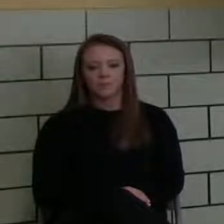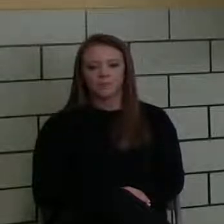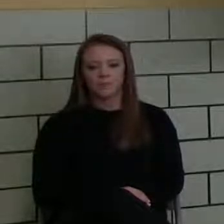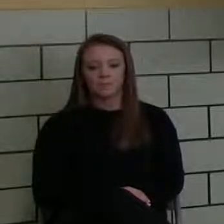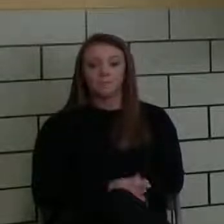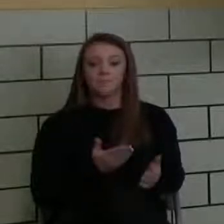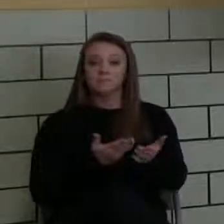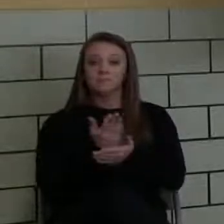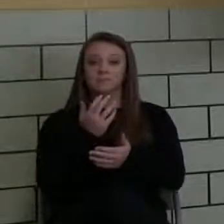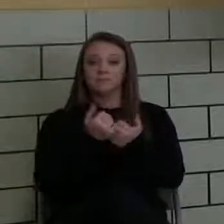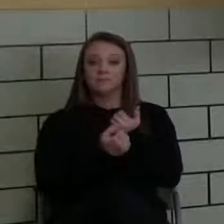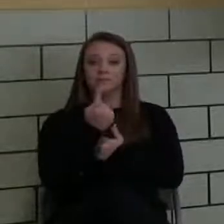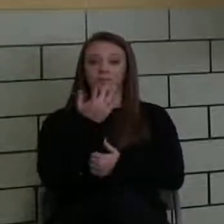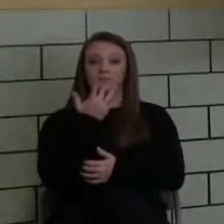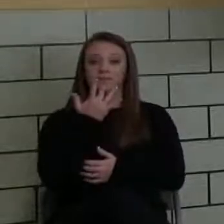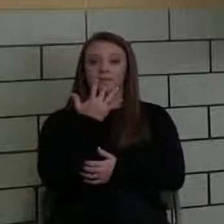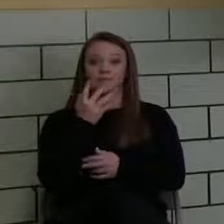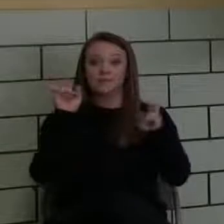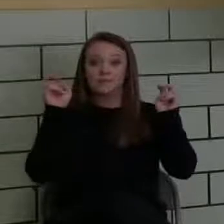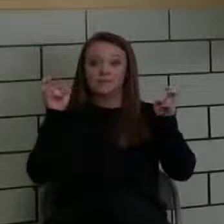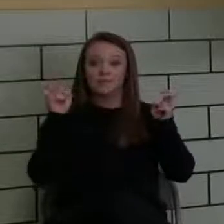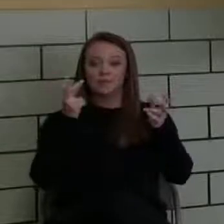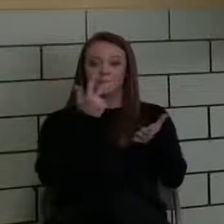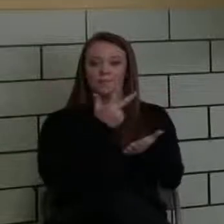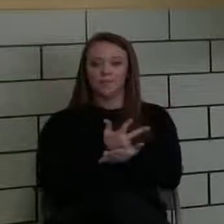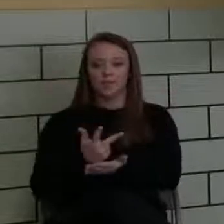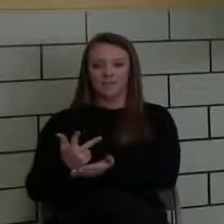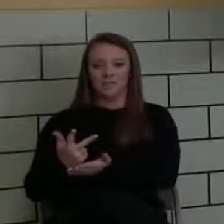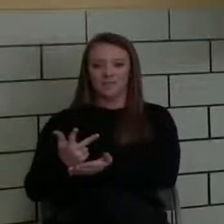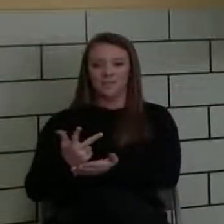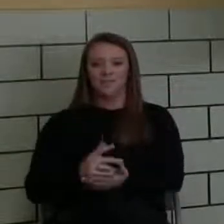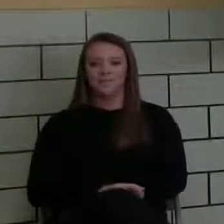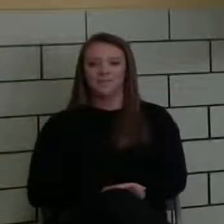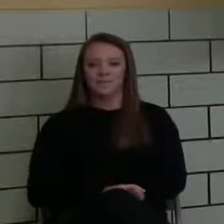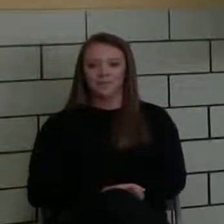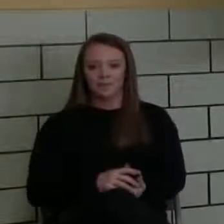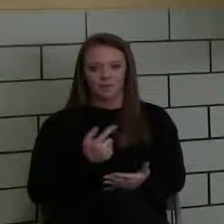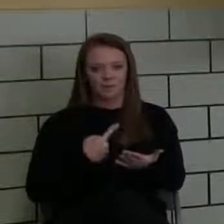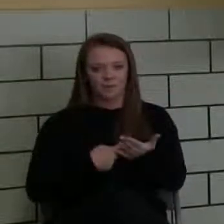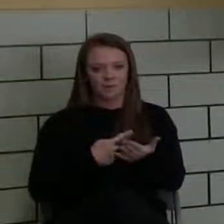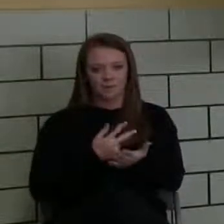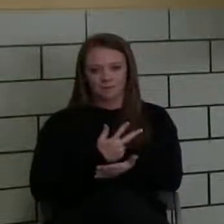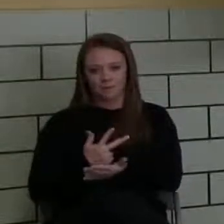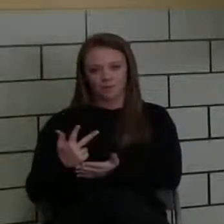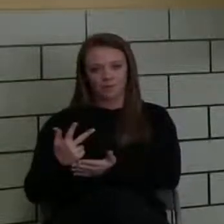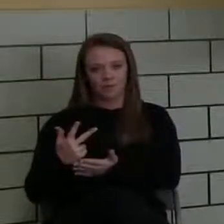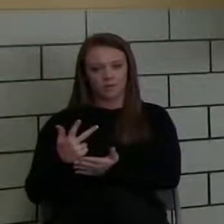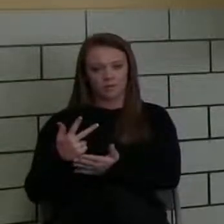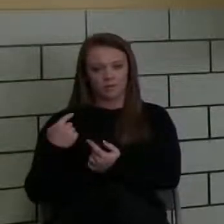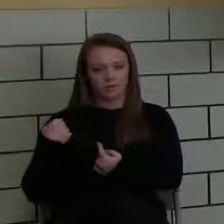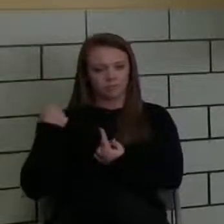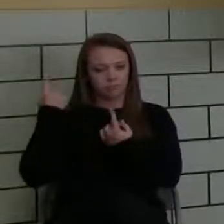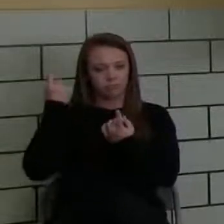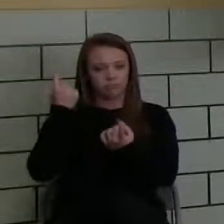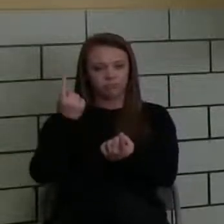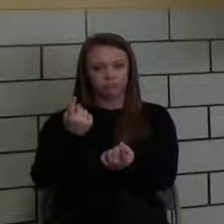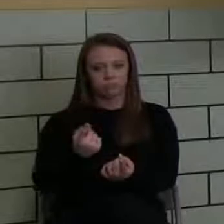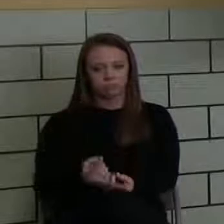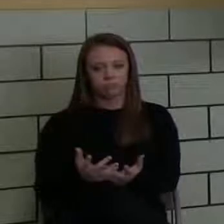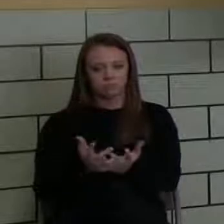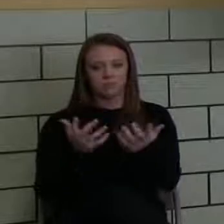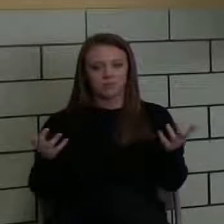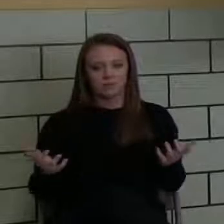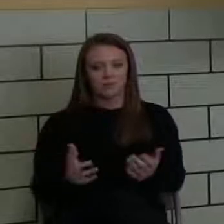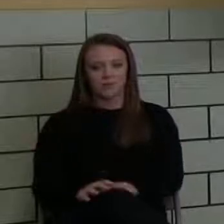All right, everyone's favorite subject, parking. We've talked a lot about parking during the master plan and during this